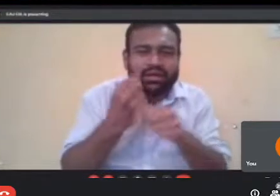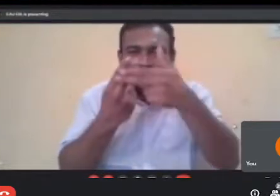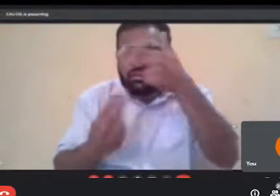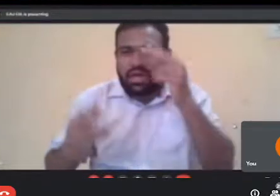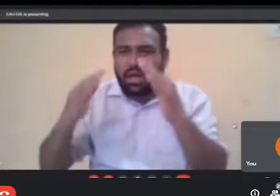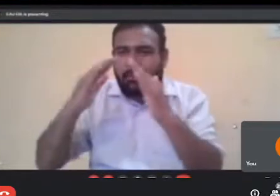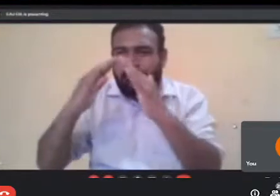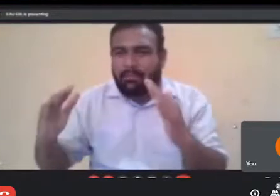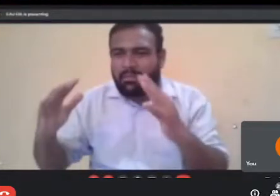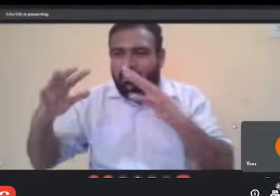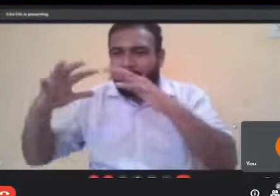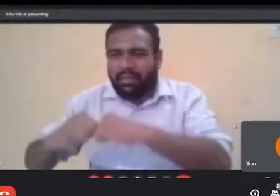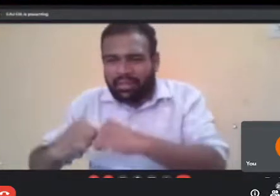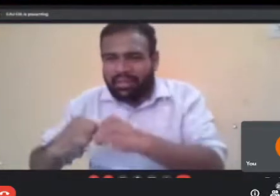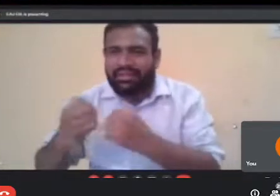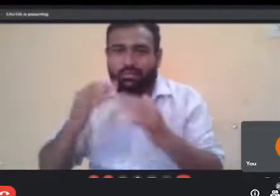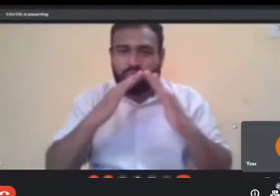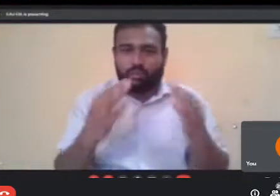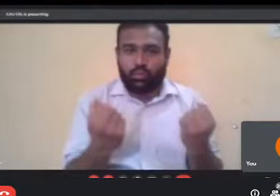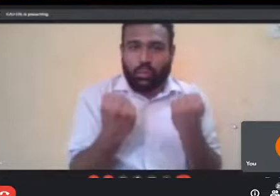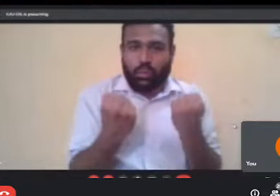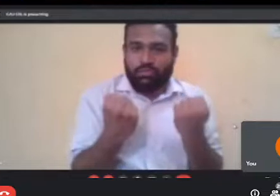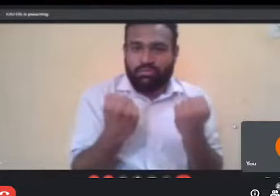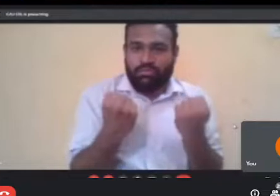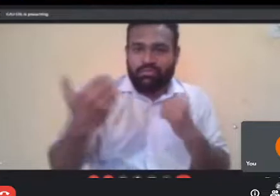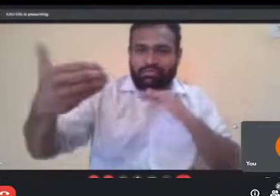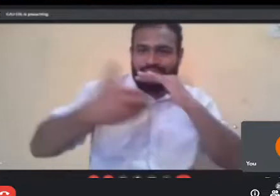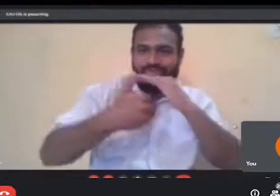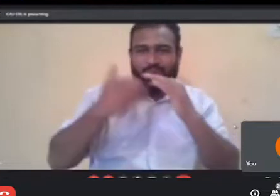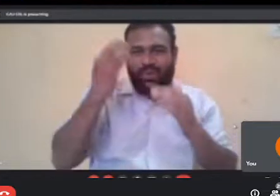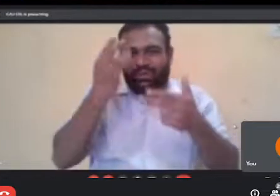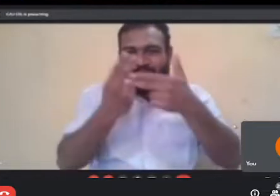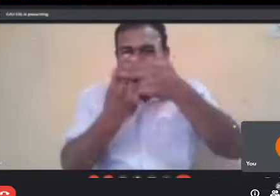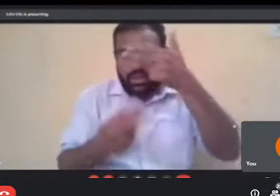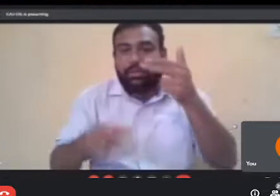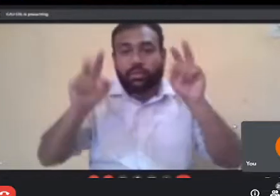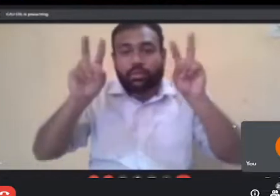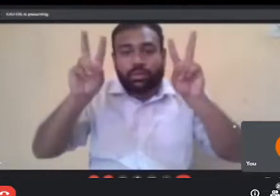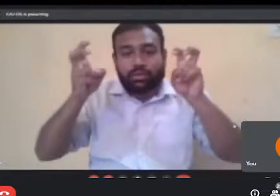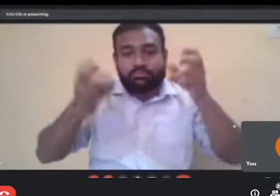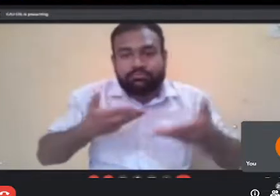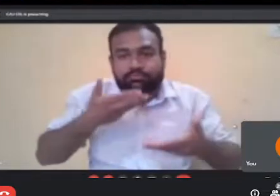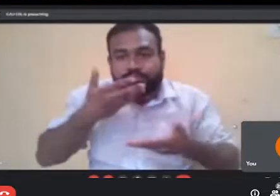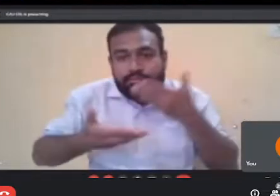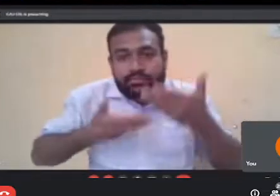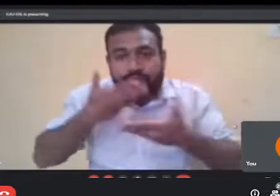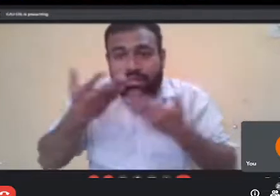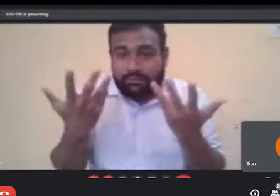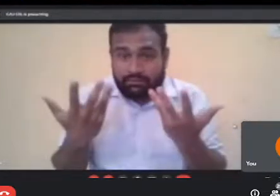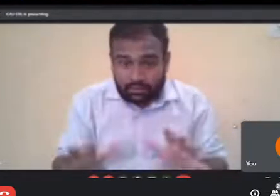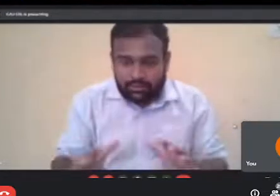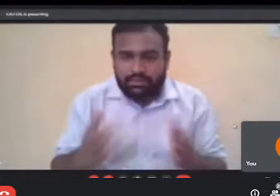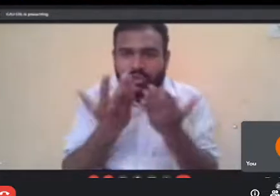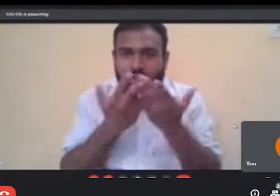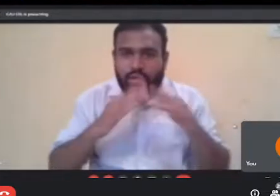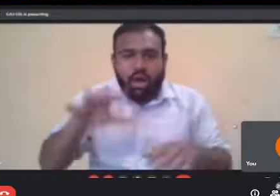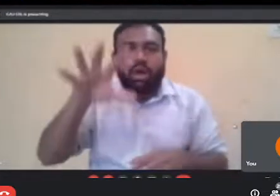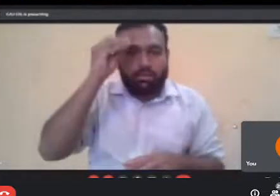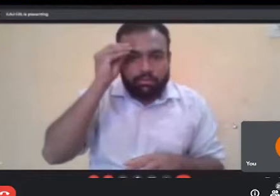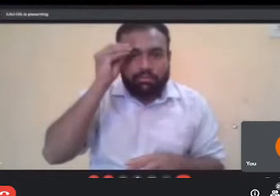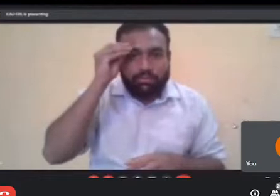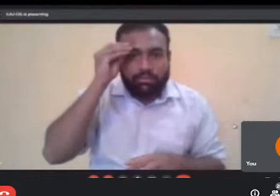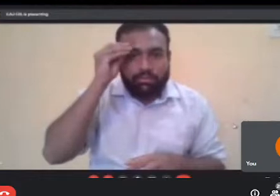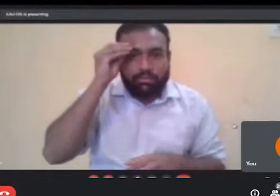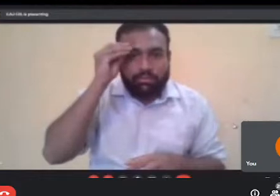Three Little Pigs, and one of the pigs who is smart enough and builds a strong house. So